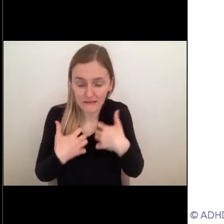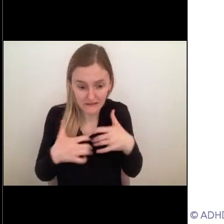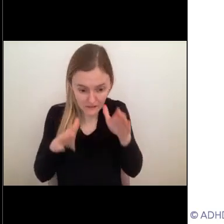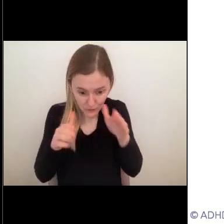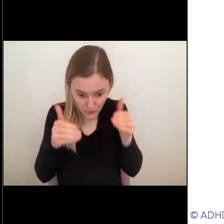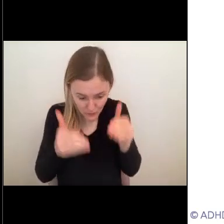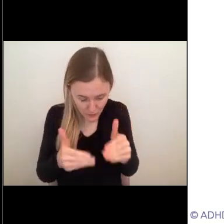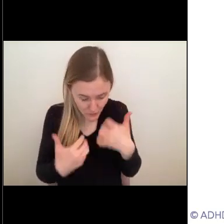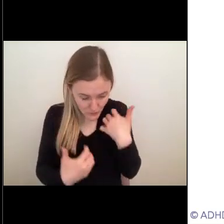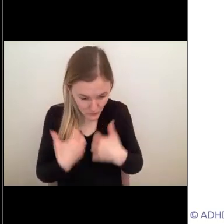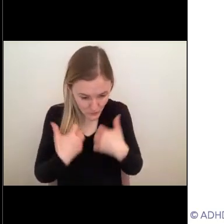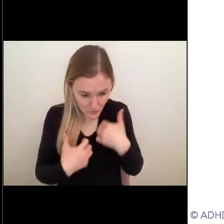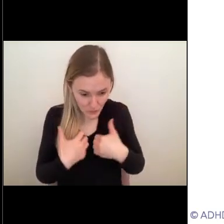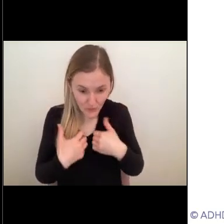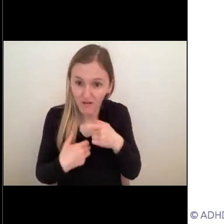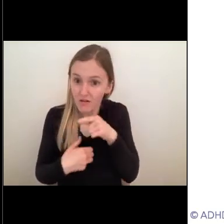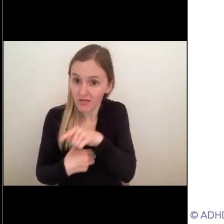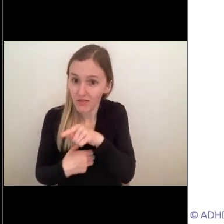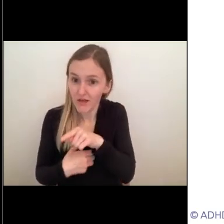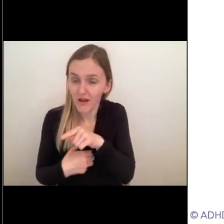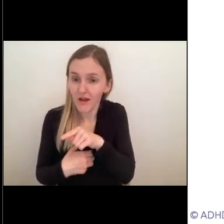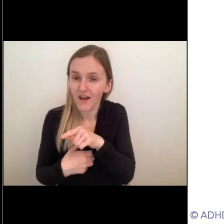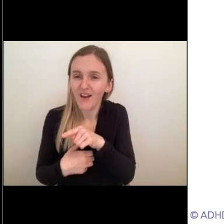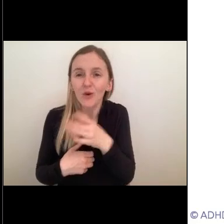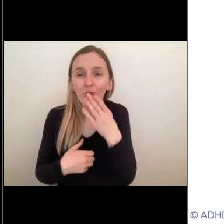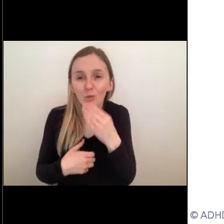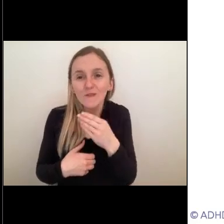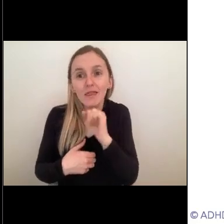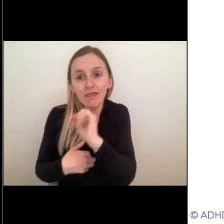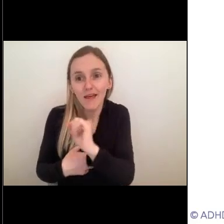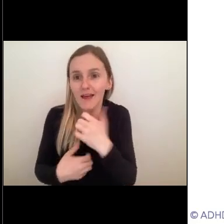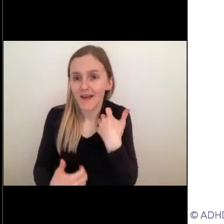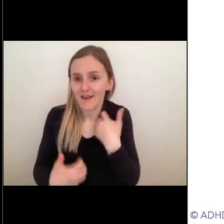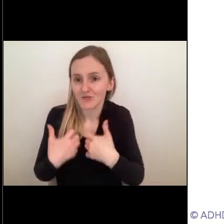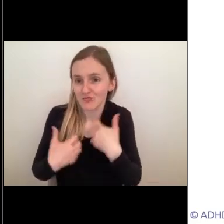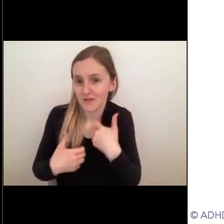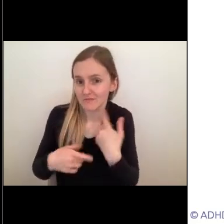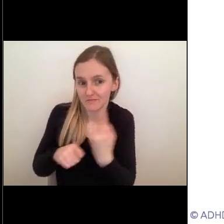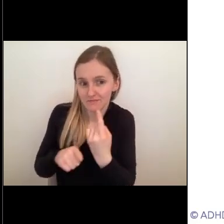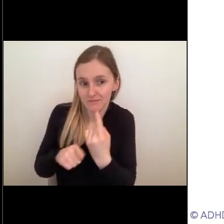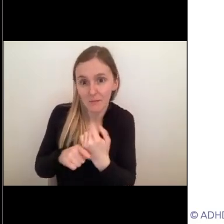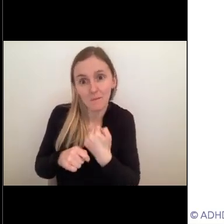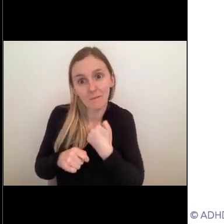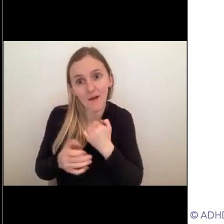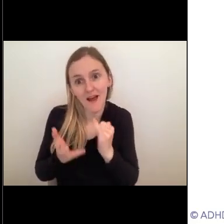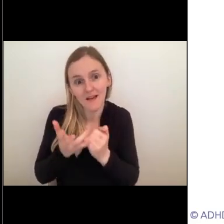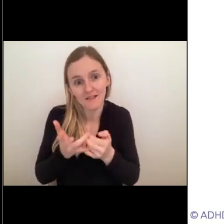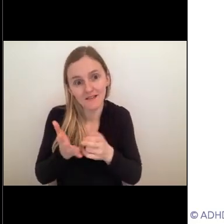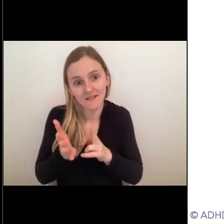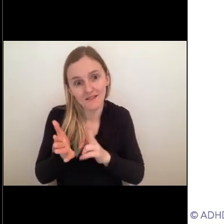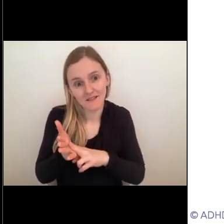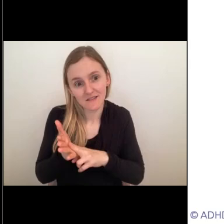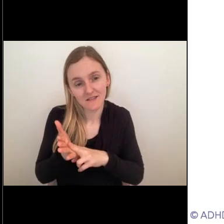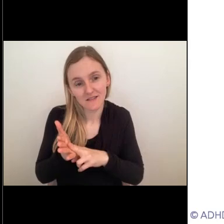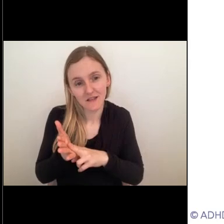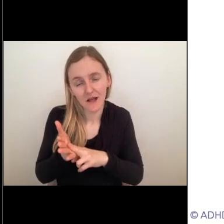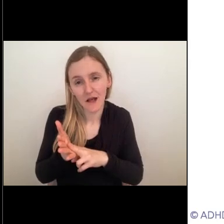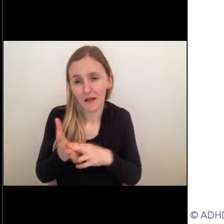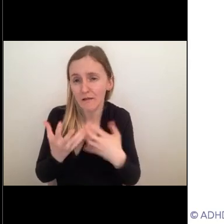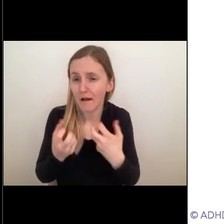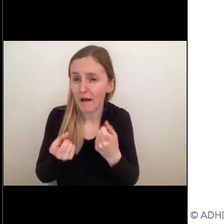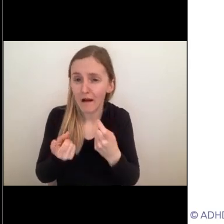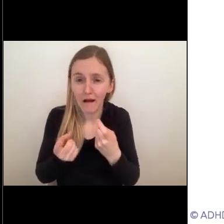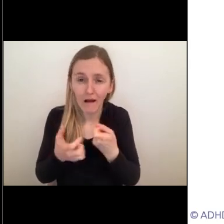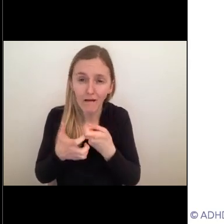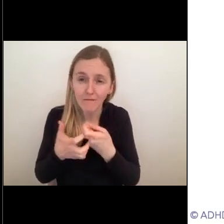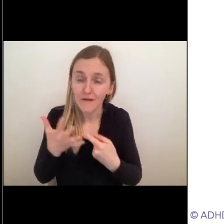into what they are interested, using their interests as a way in. My son loves nothing more than he's a font of information about all the things